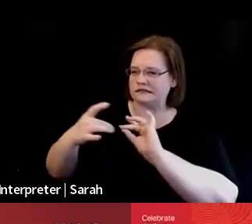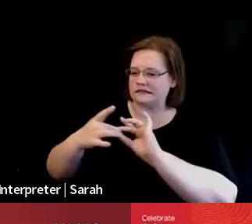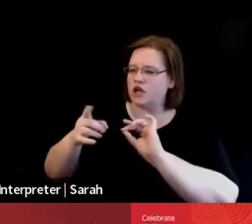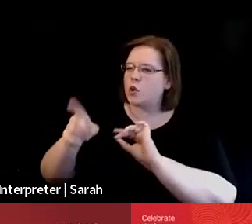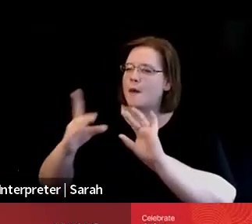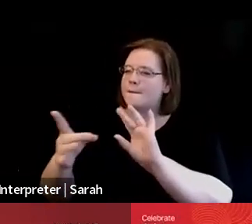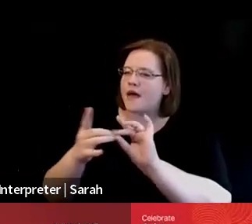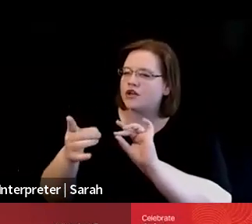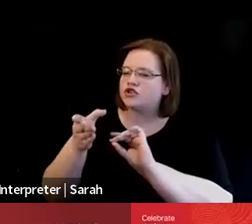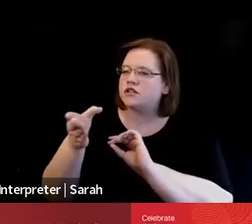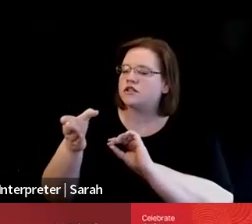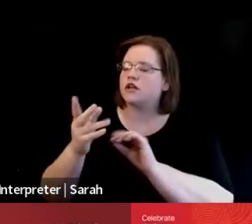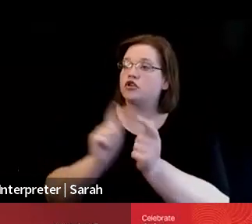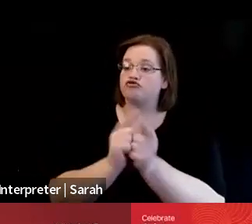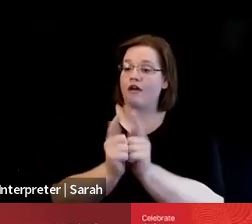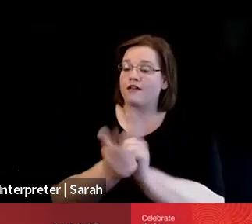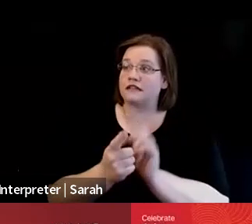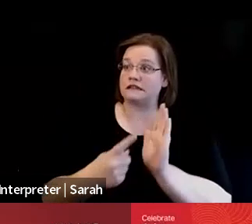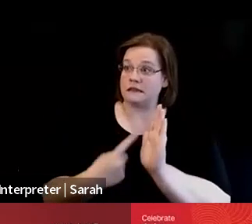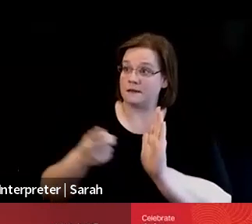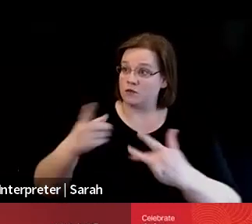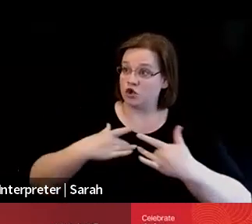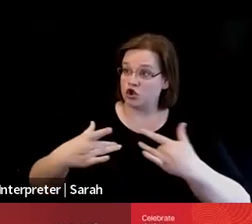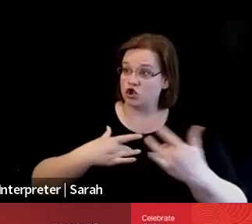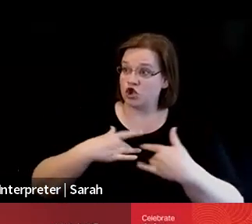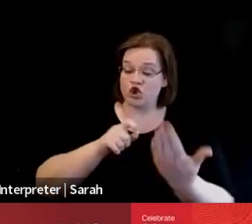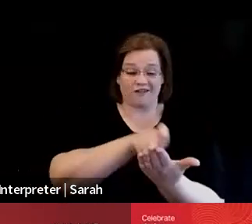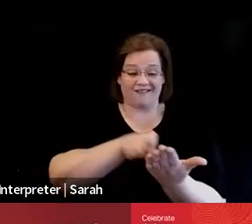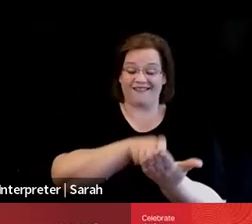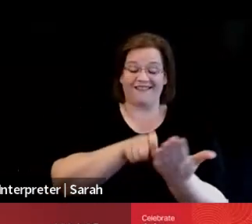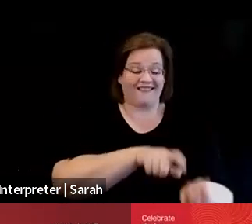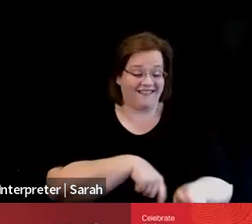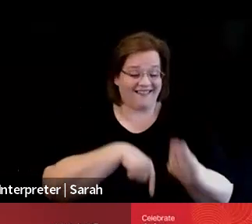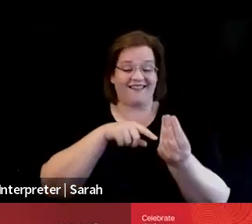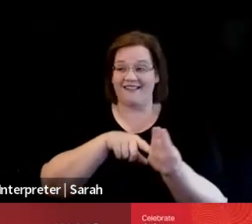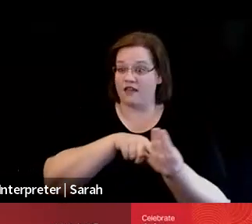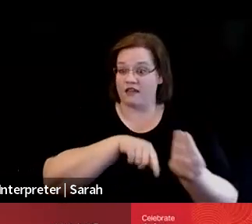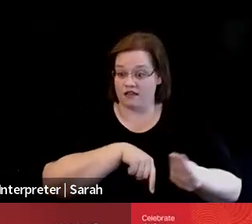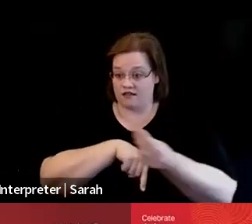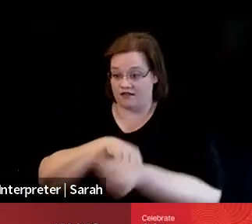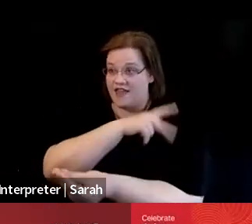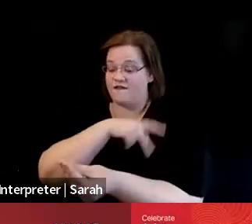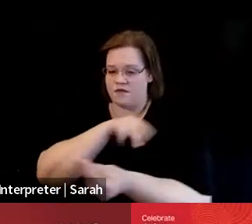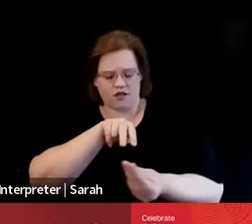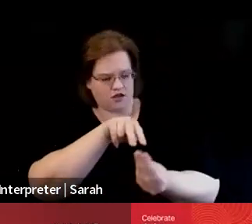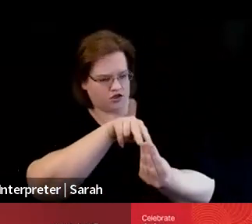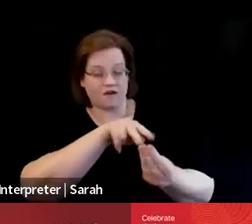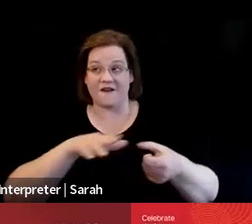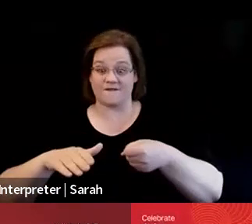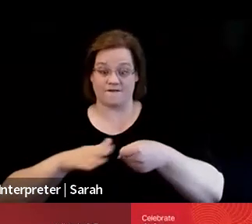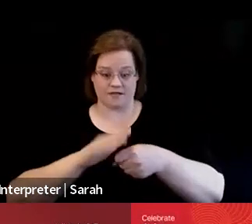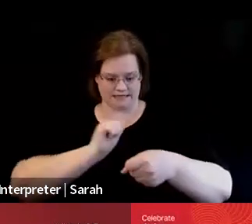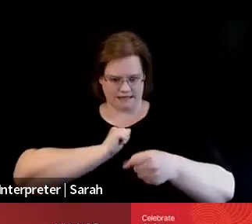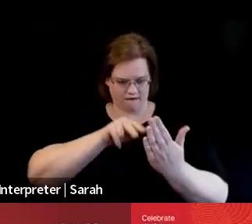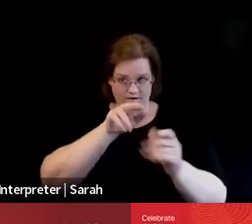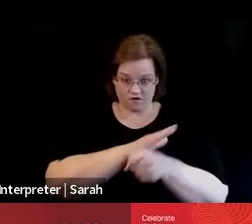mentioned how as you translate, sometimes you're concerned that the information will not be accessible to the patient because it's not even fully accessible to